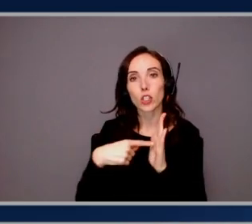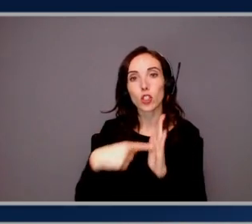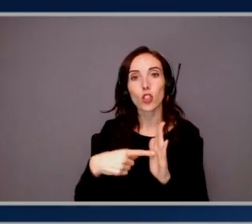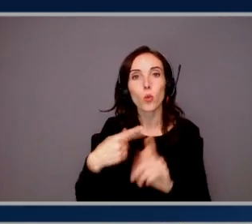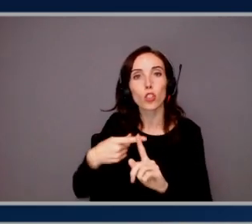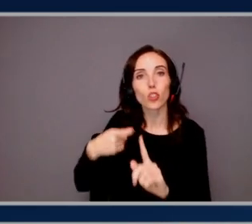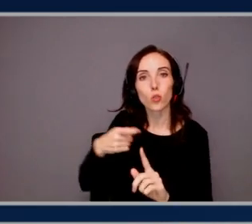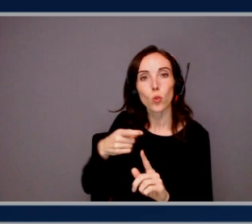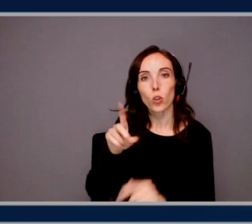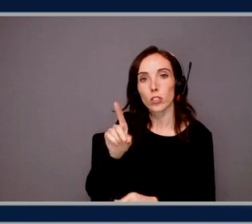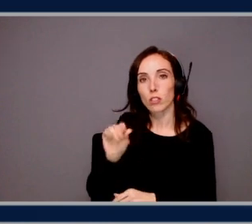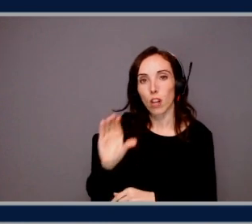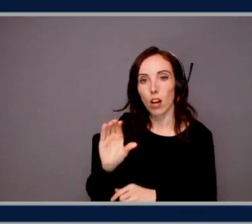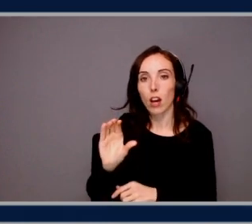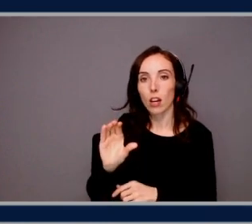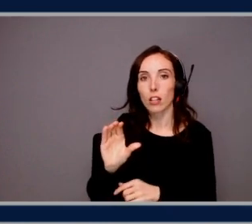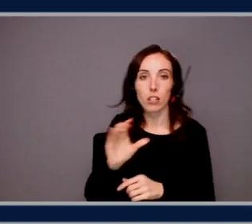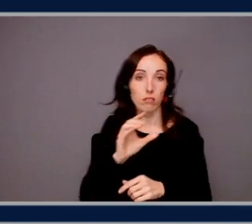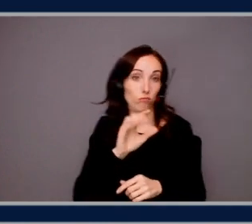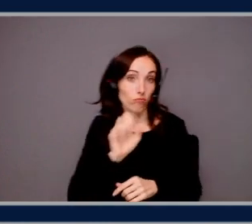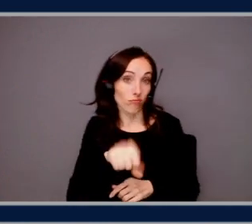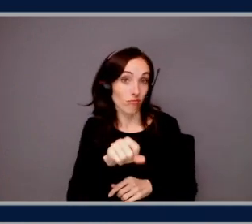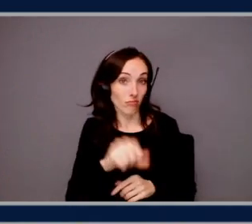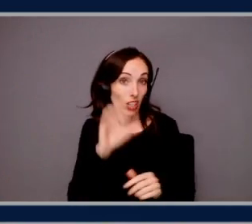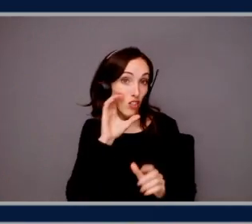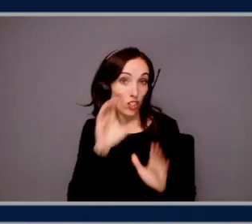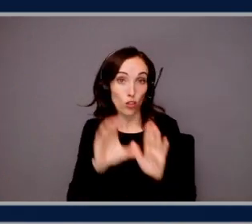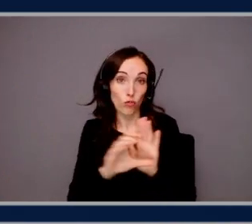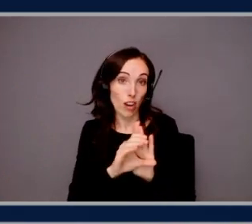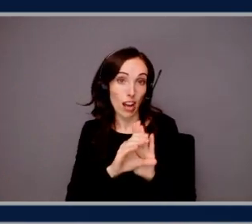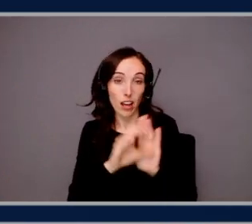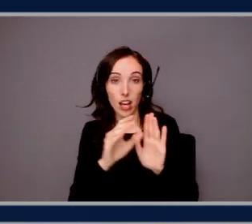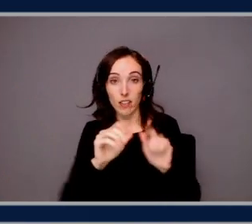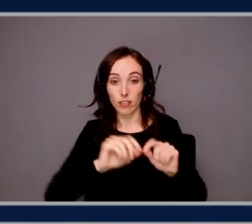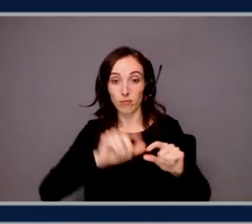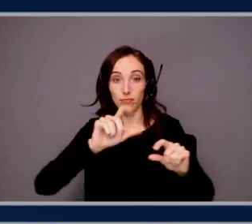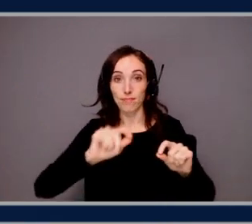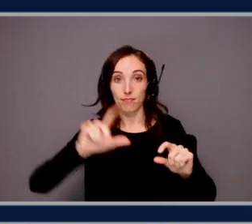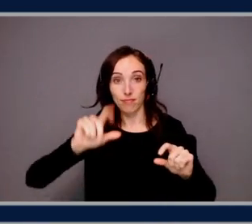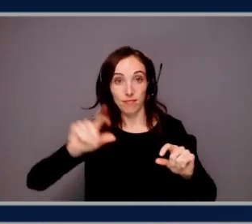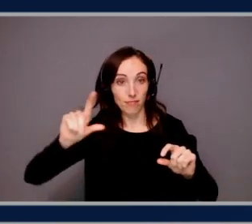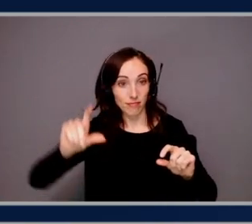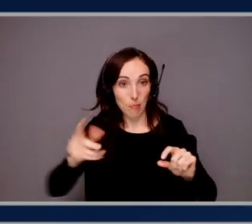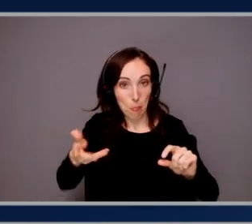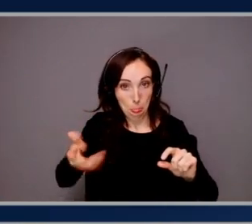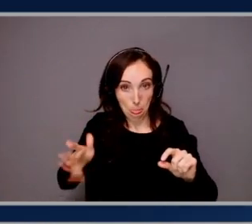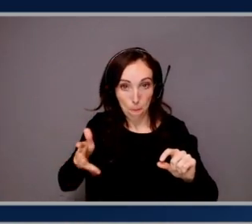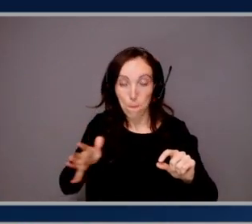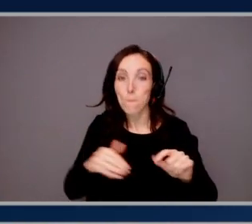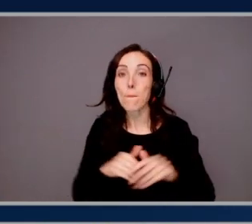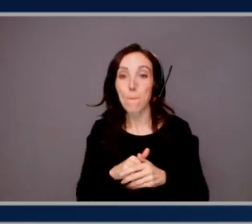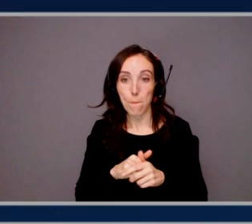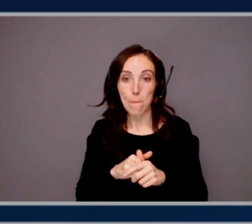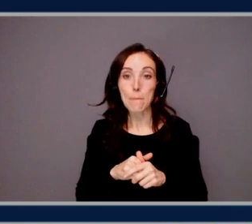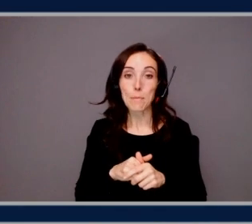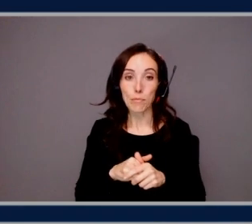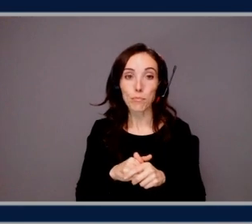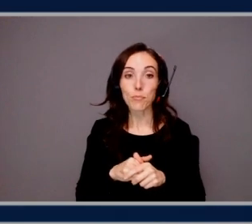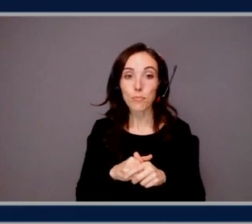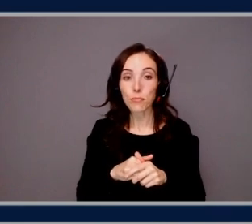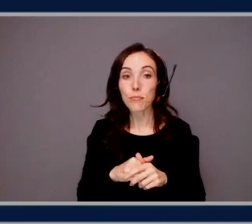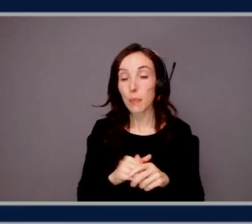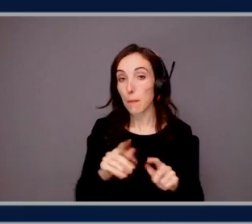Yeah, looks so like. it is just a graph, right? Yeah. So source document is only a bunch of graphs. Okay, and